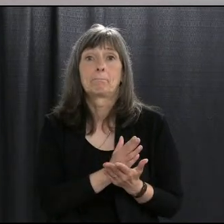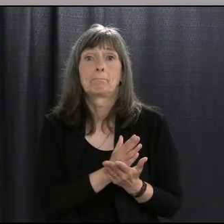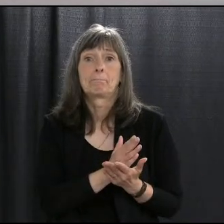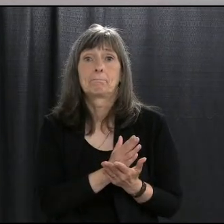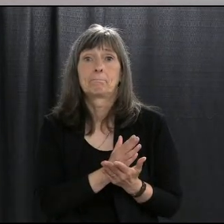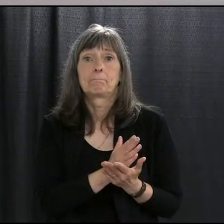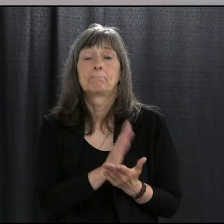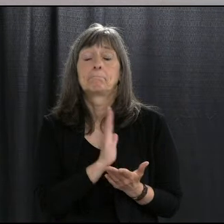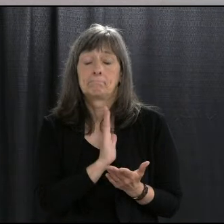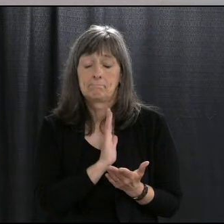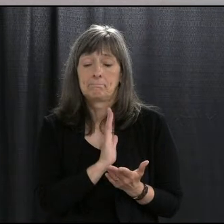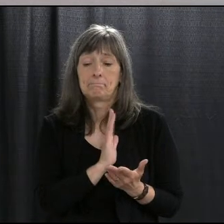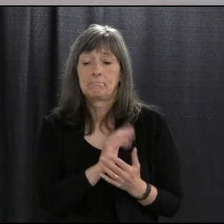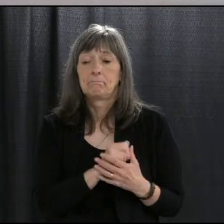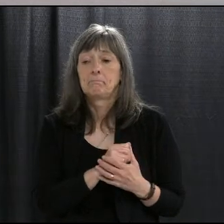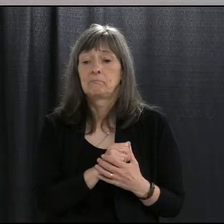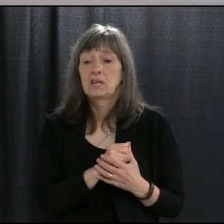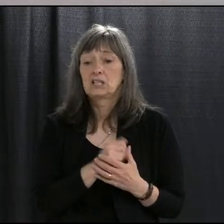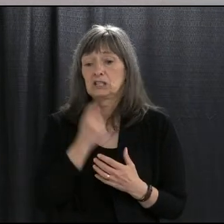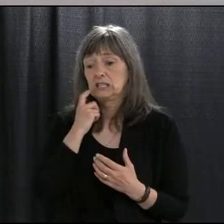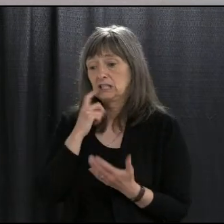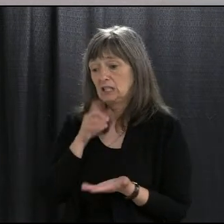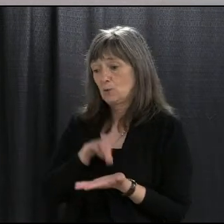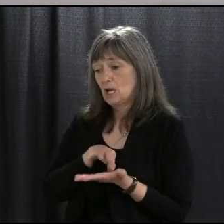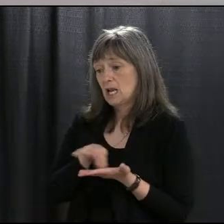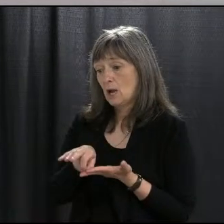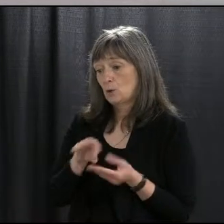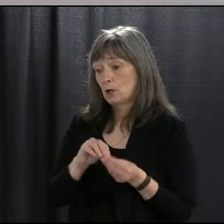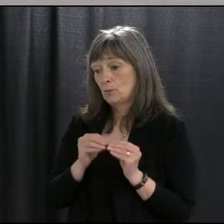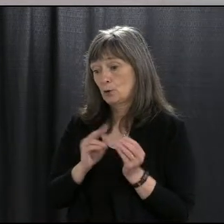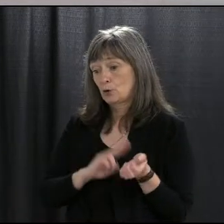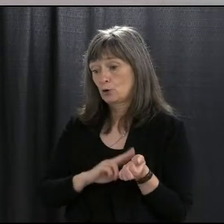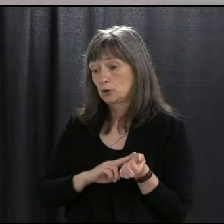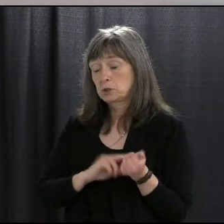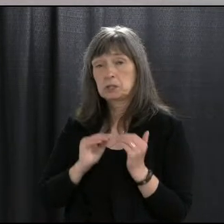You know, the last count has been stable.